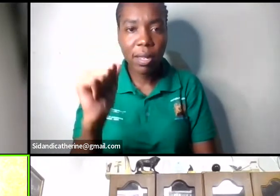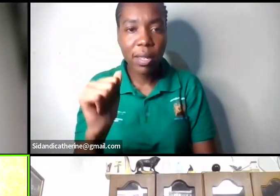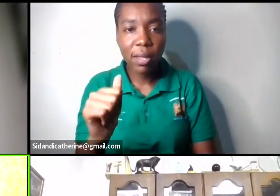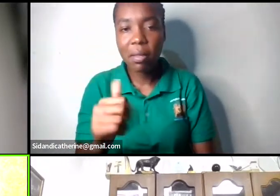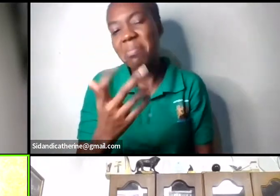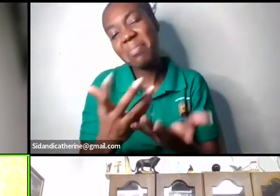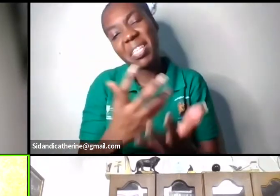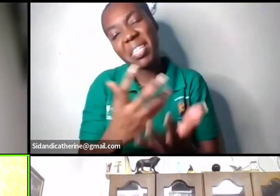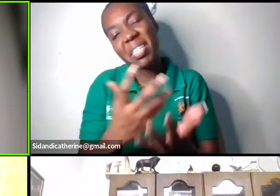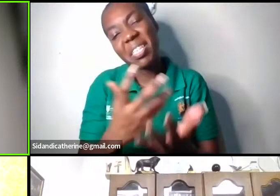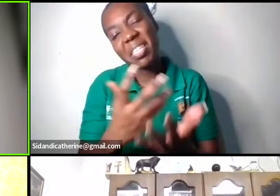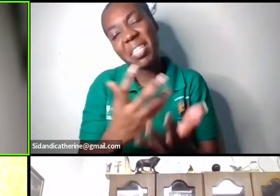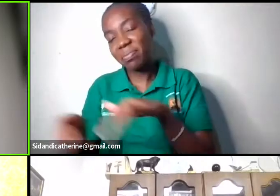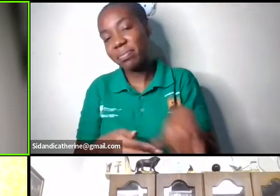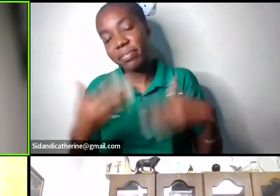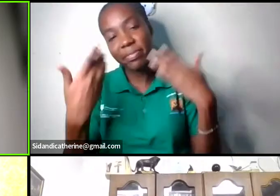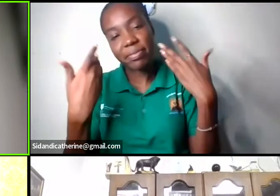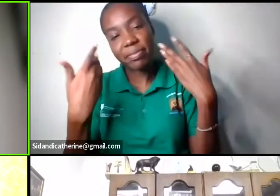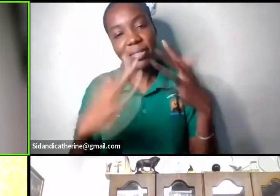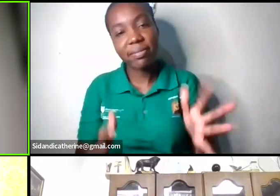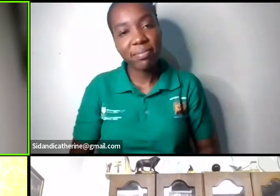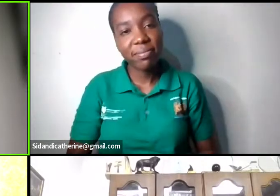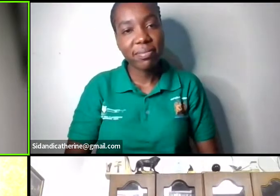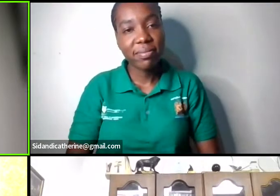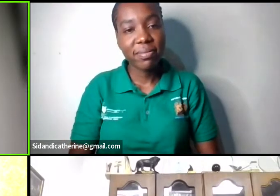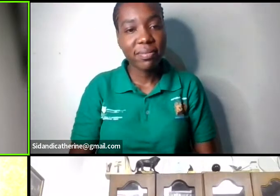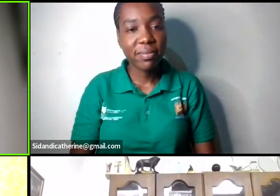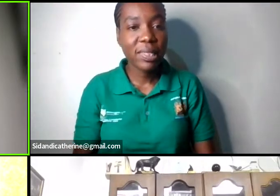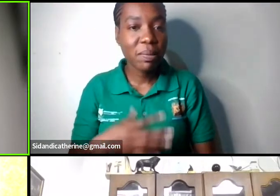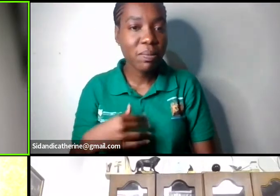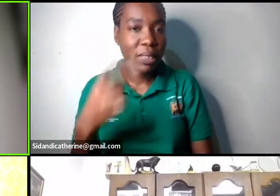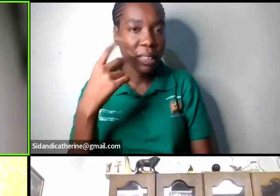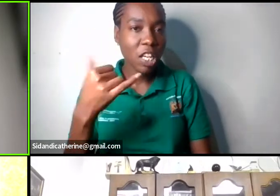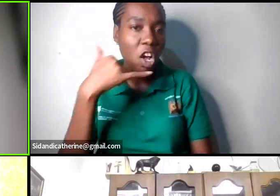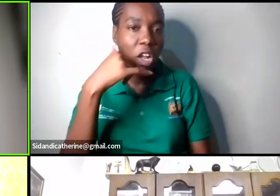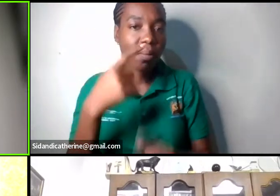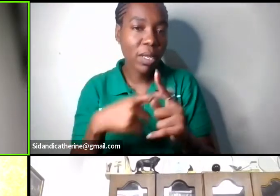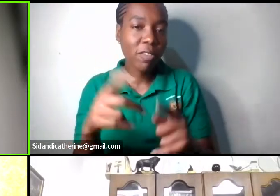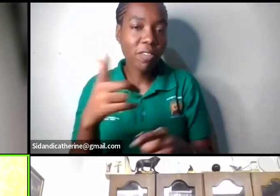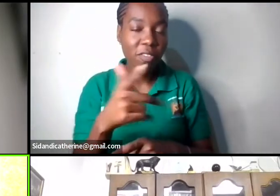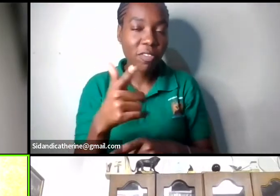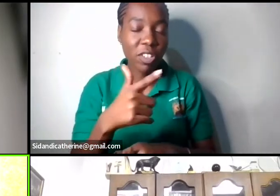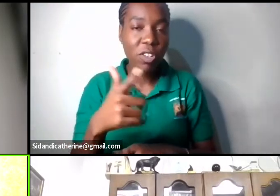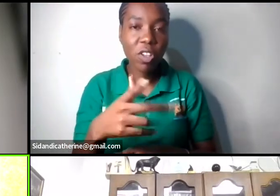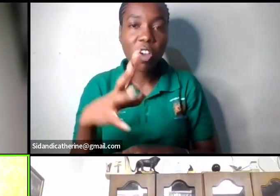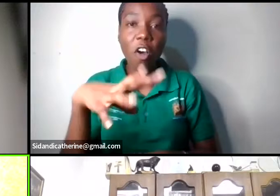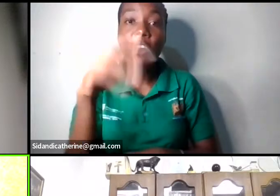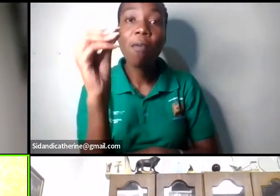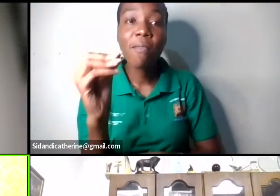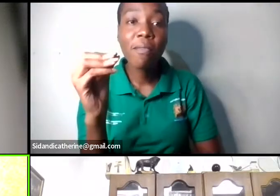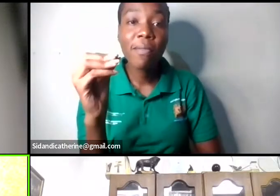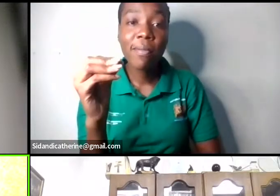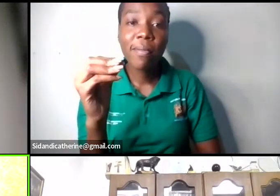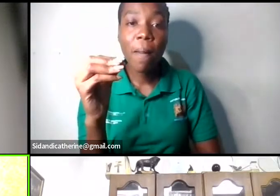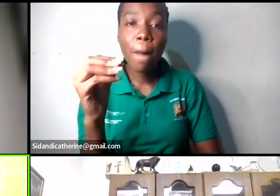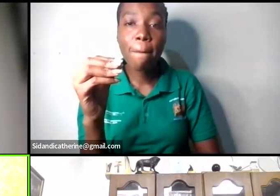bit. Okay, I can see him on the call, but his video is off. Oh,